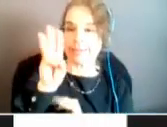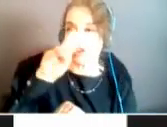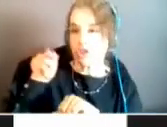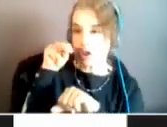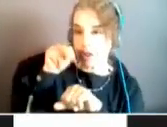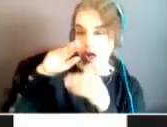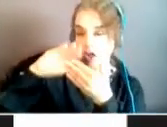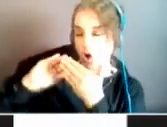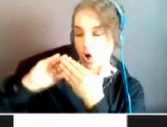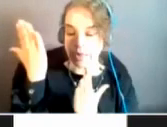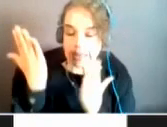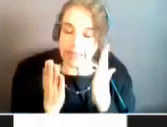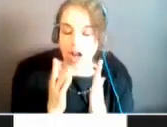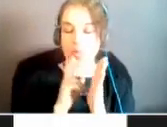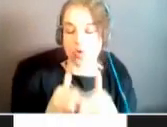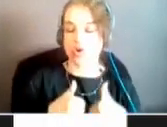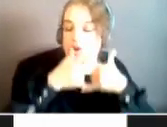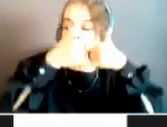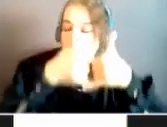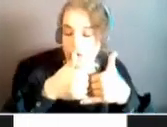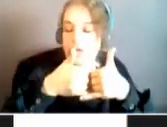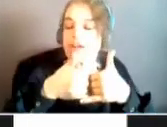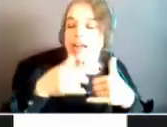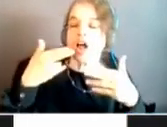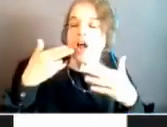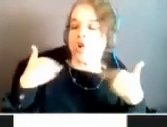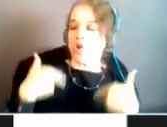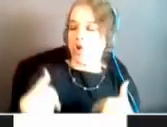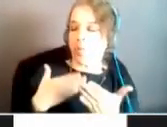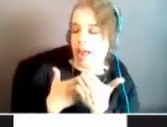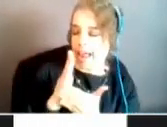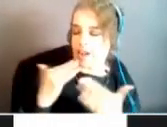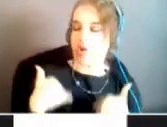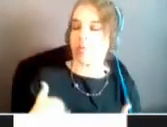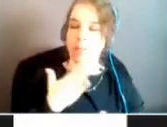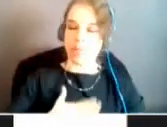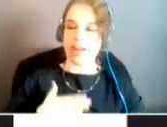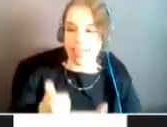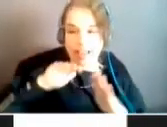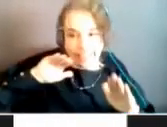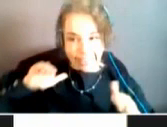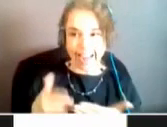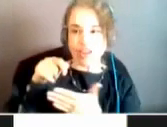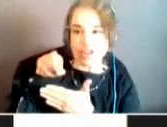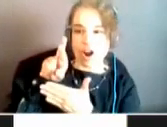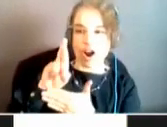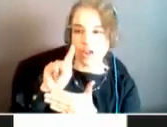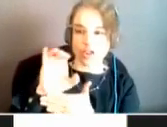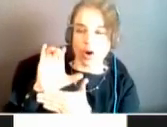Satin Community Service Innovation Award for his commitment to human rights and community living. Please help me welcome Dr. Patrick Arbour.